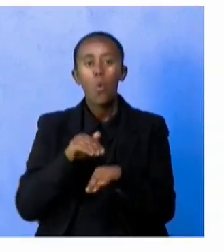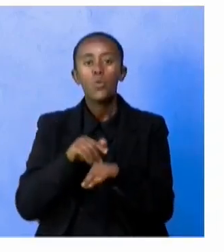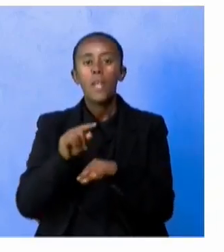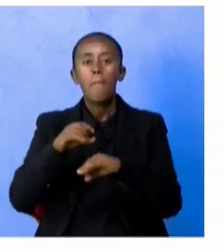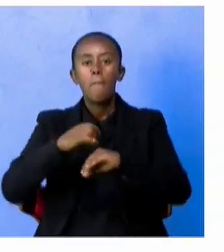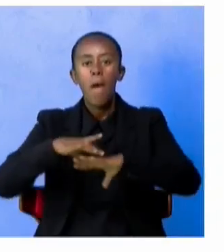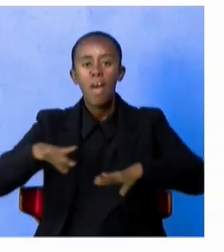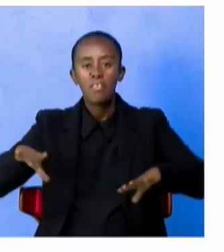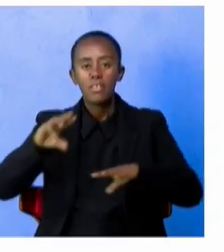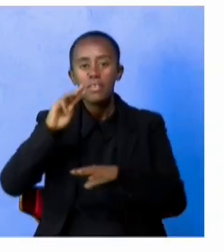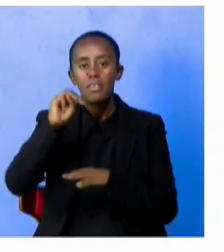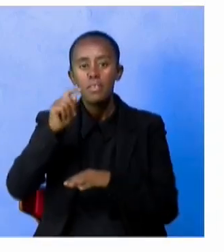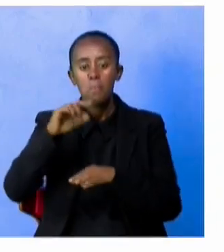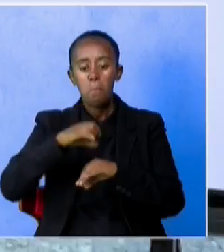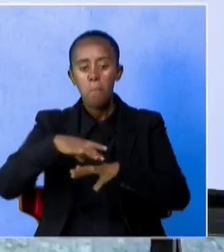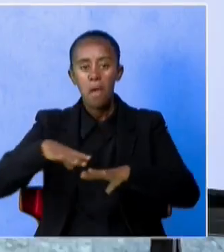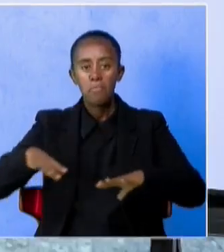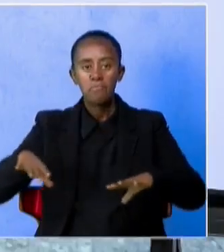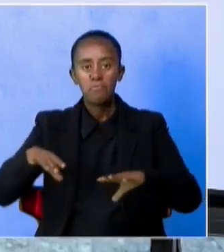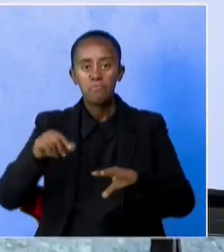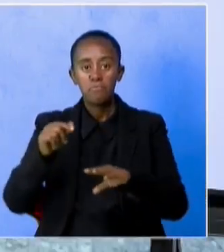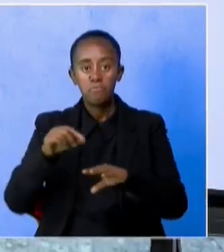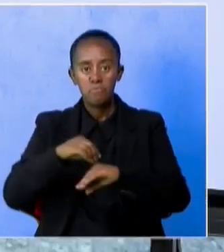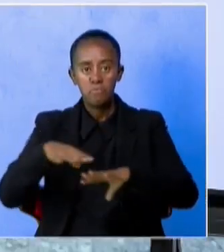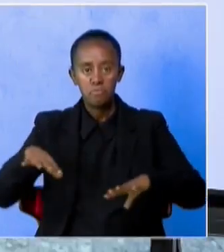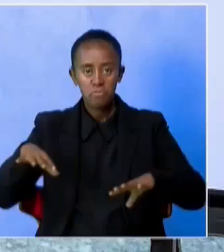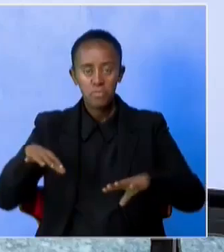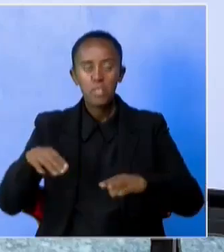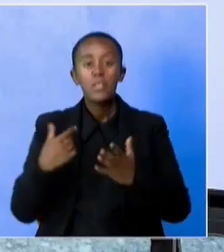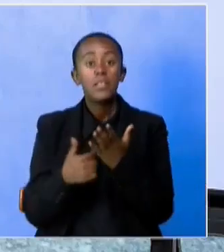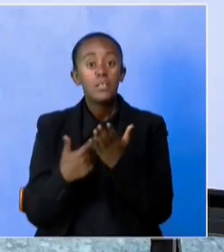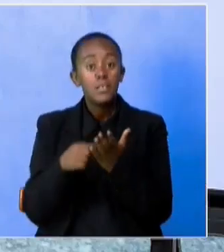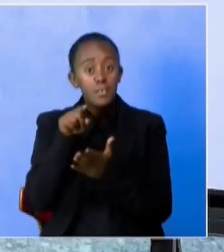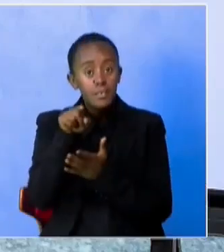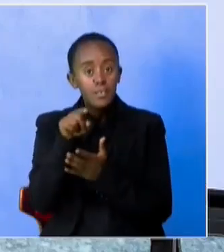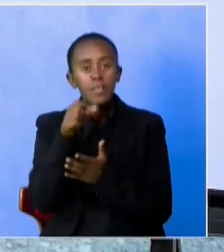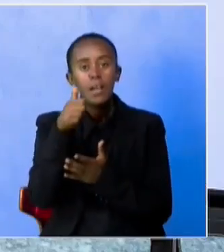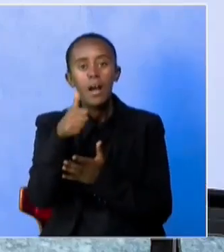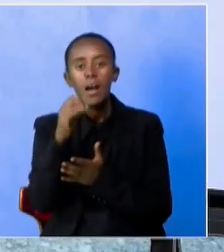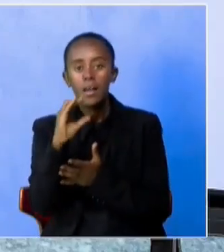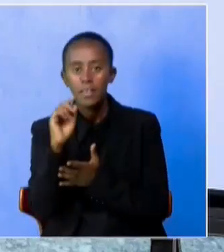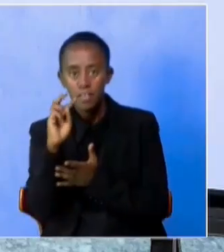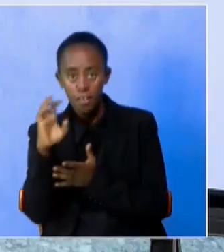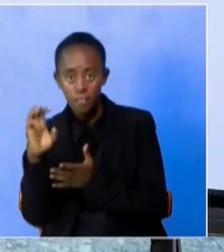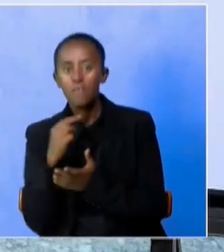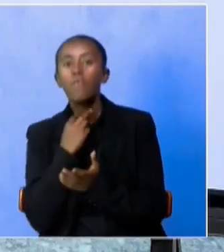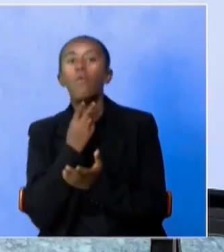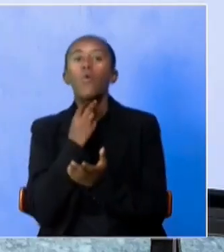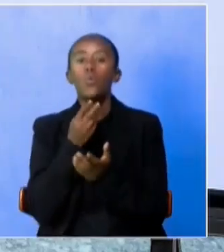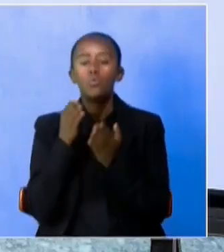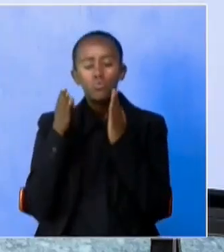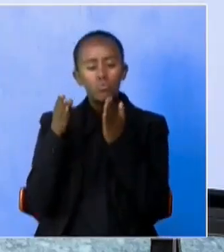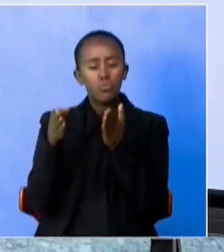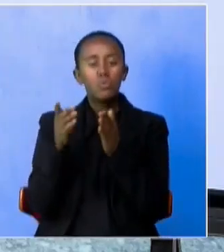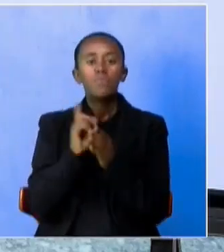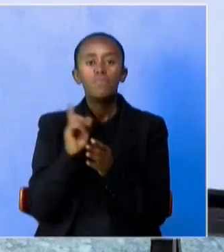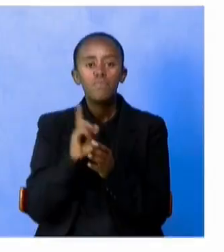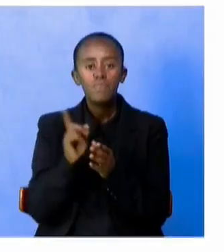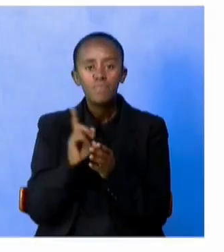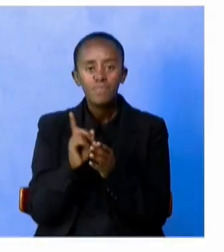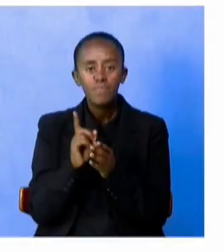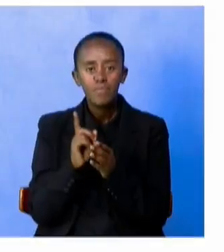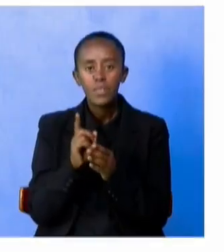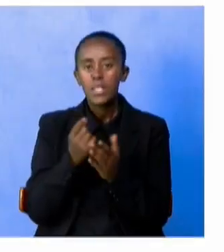So this is what? An active voice, and it focuses more on the subject doing the